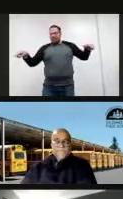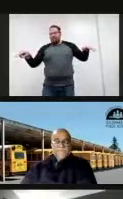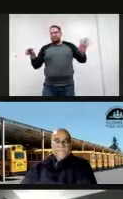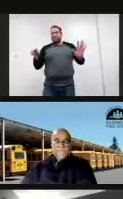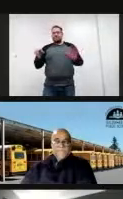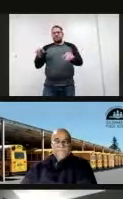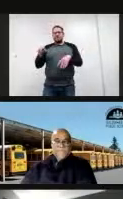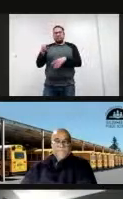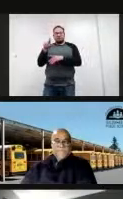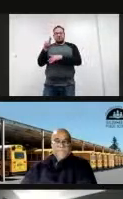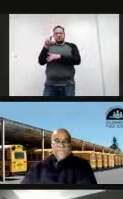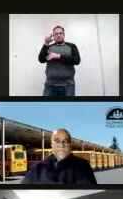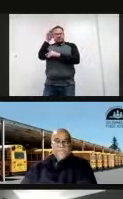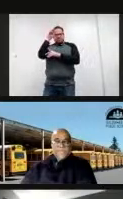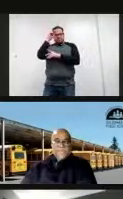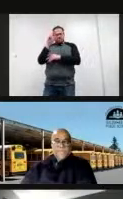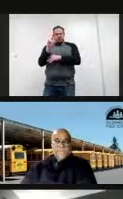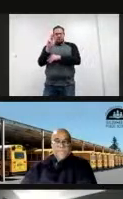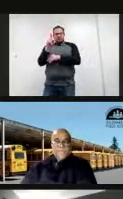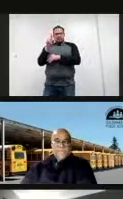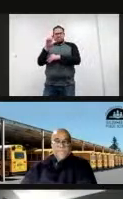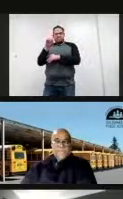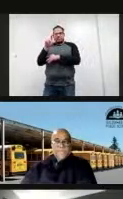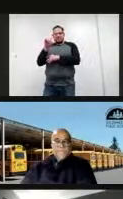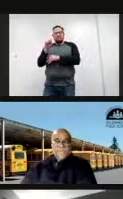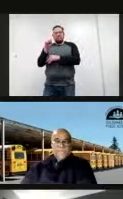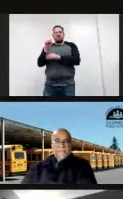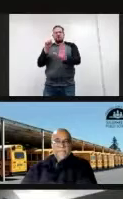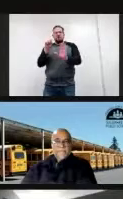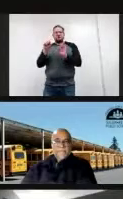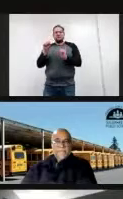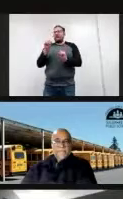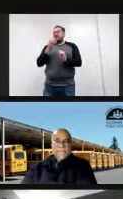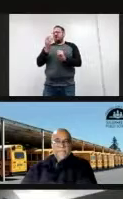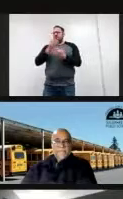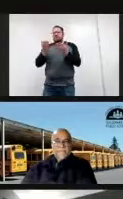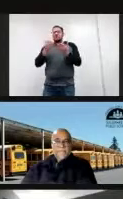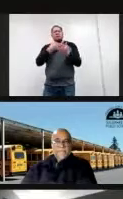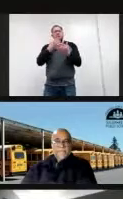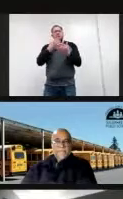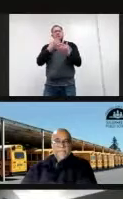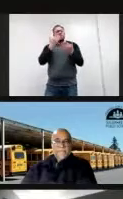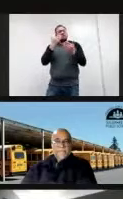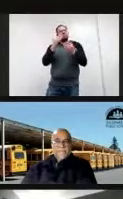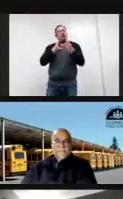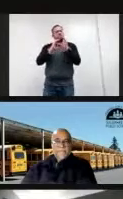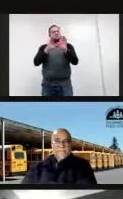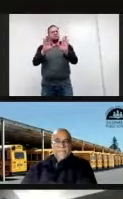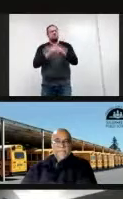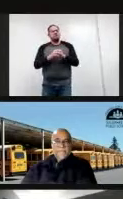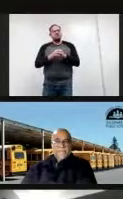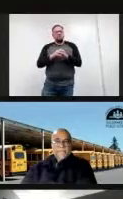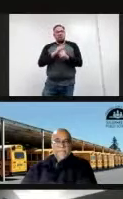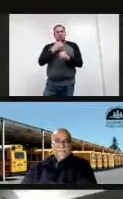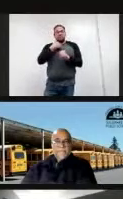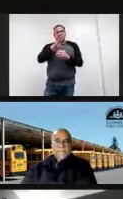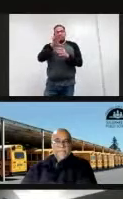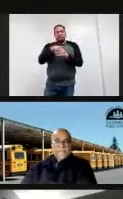Mr. Dikopoulos. Thank you. Just a couple of points, and I really appreciate the conversation. Having been involved